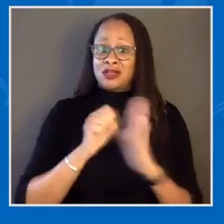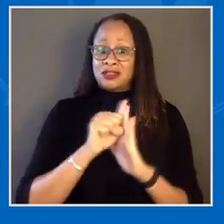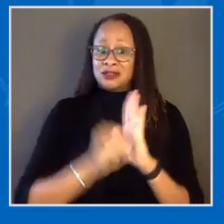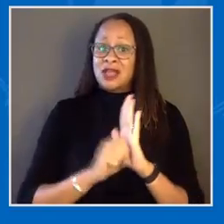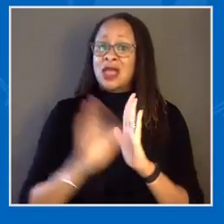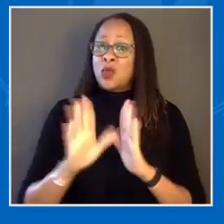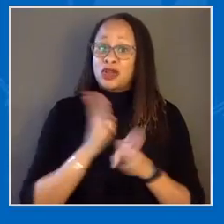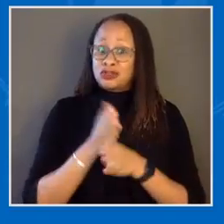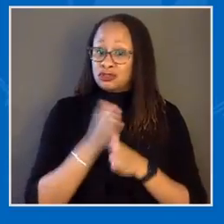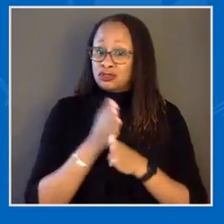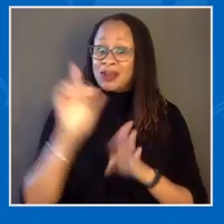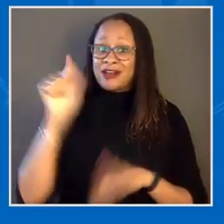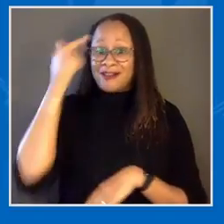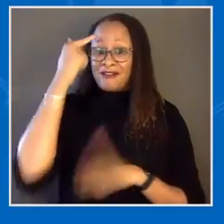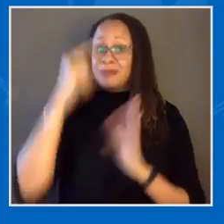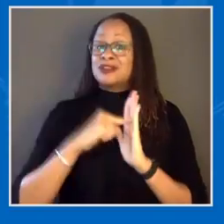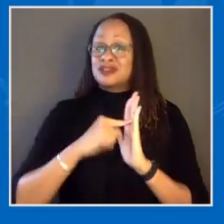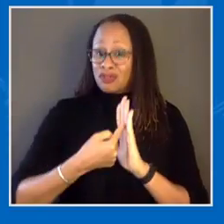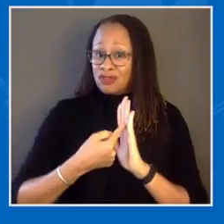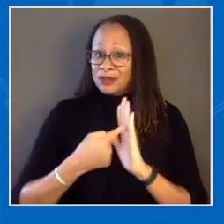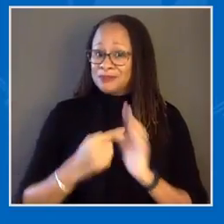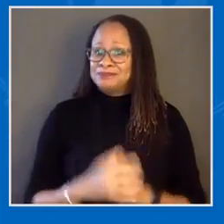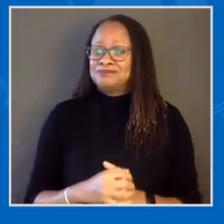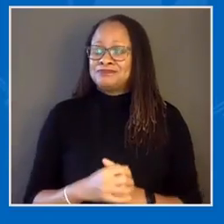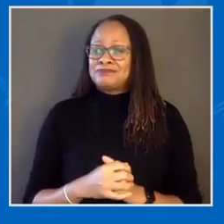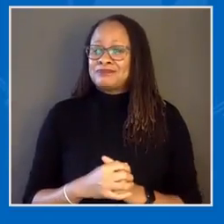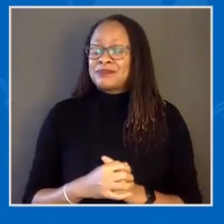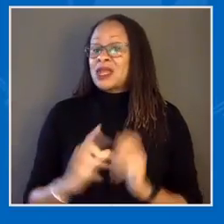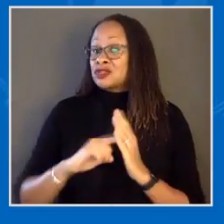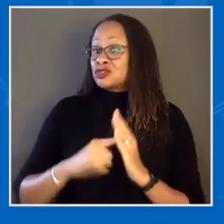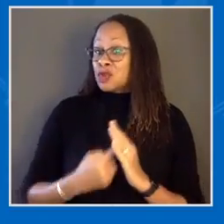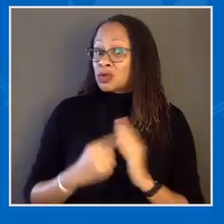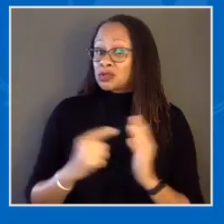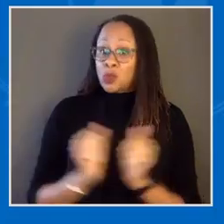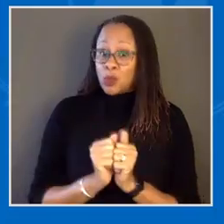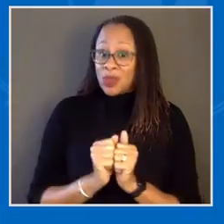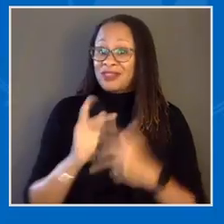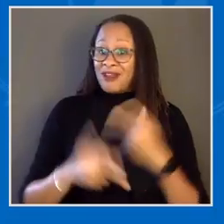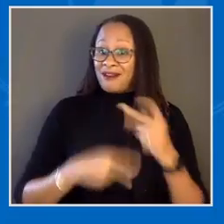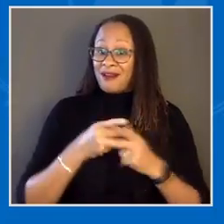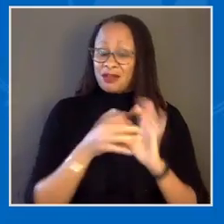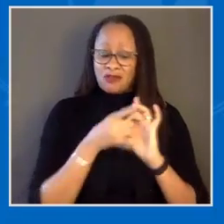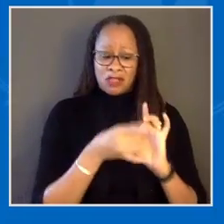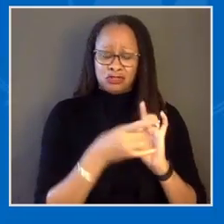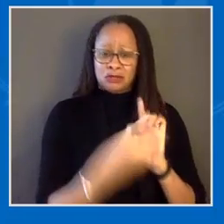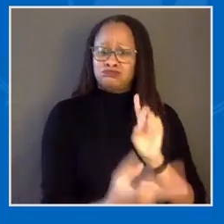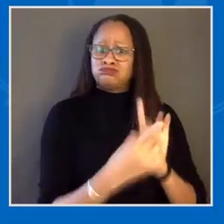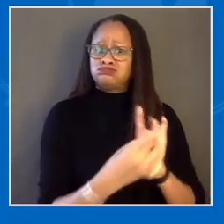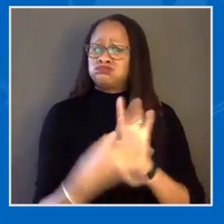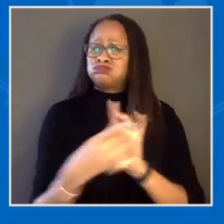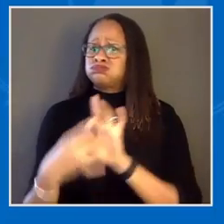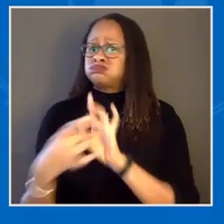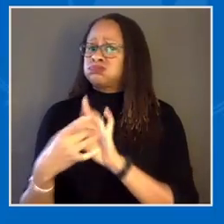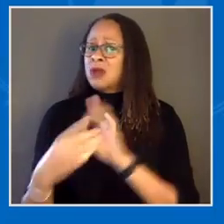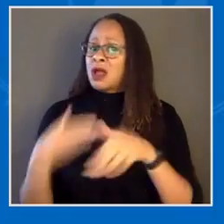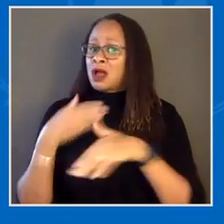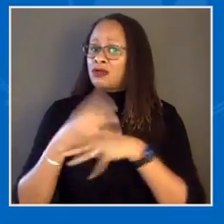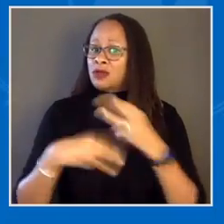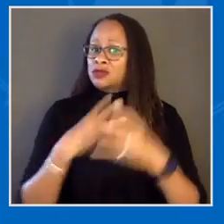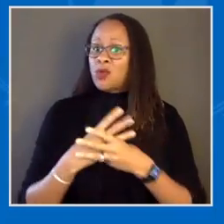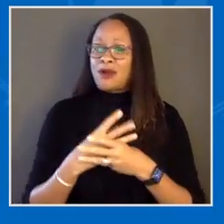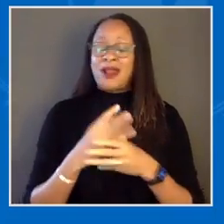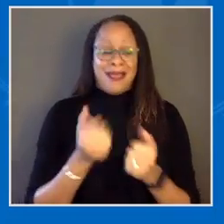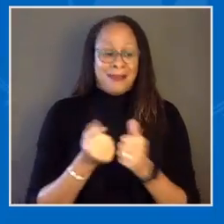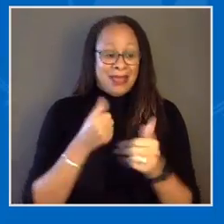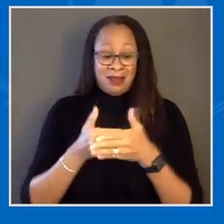where his career in government began. And he starts off with the kind of relationships around the world that many of his predecessors have had to build